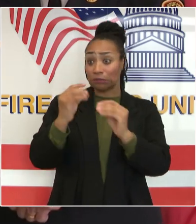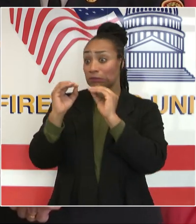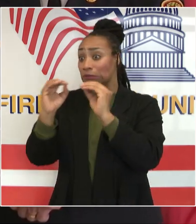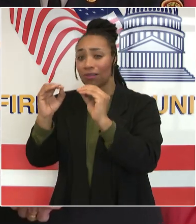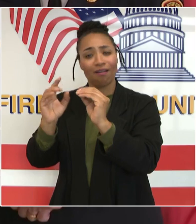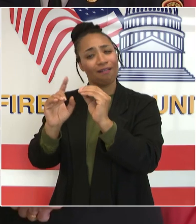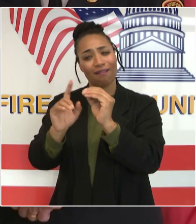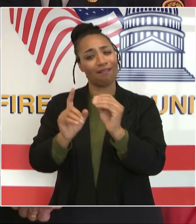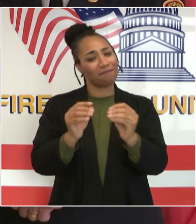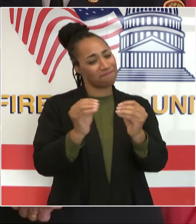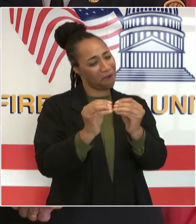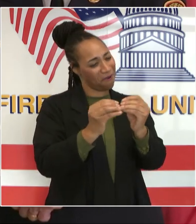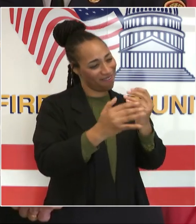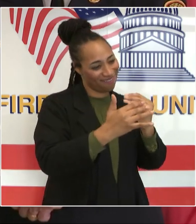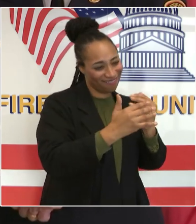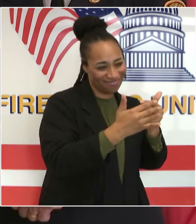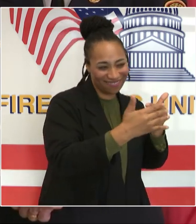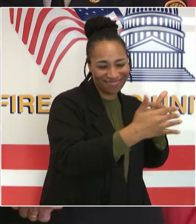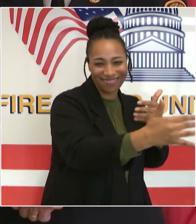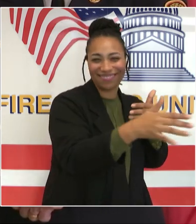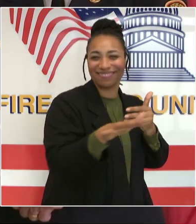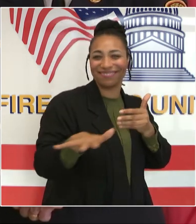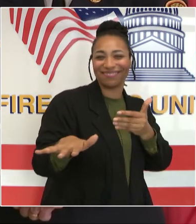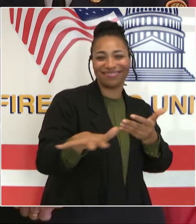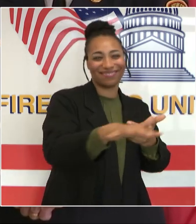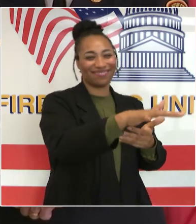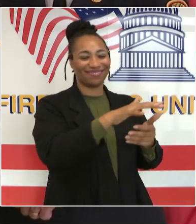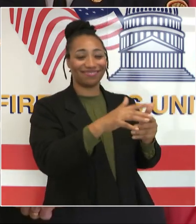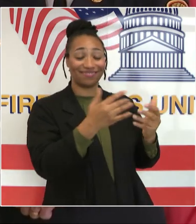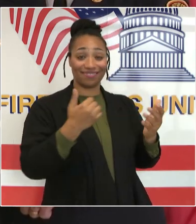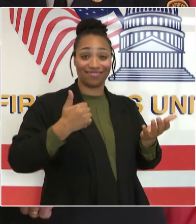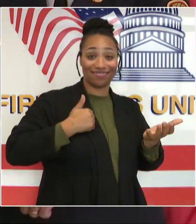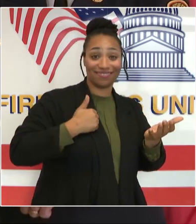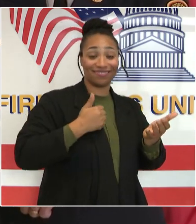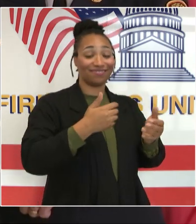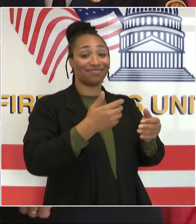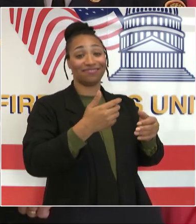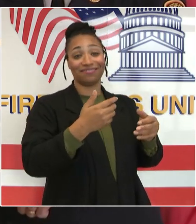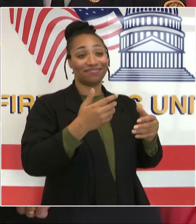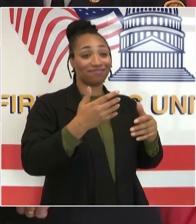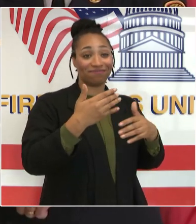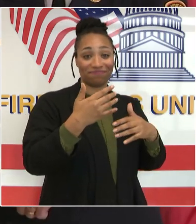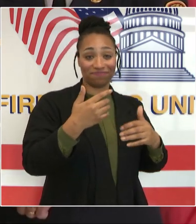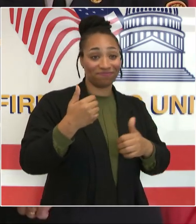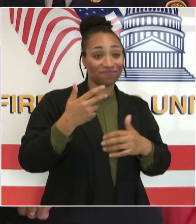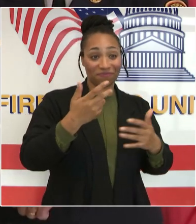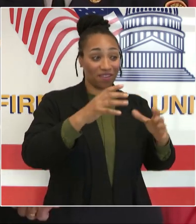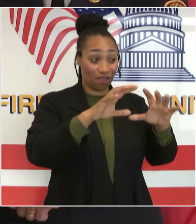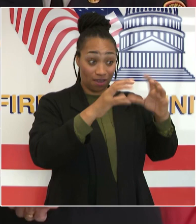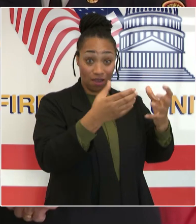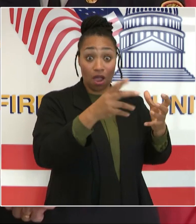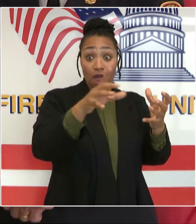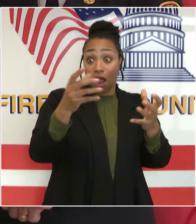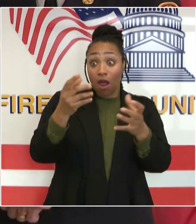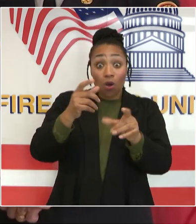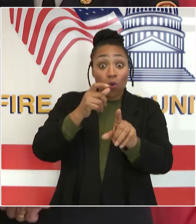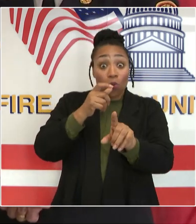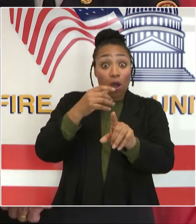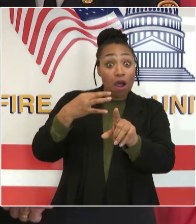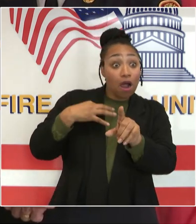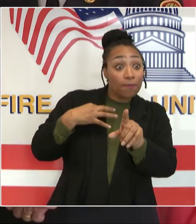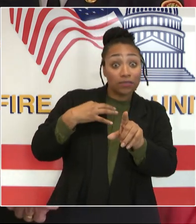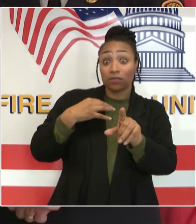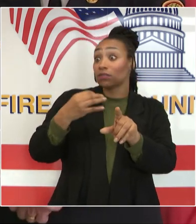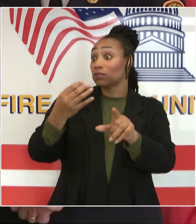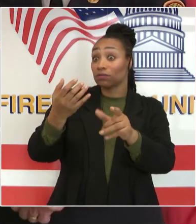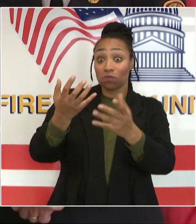hopeful that we will be able to begin accepting applications and welcome our first cohort in 2026. In the meantime, the